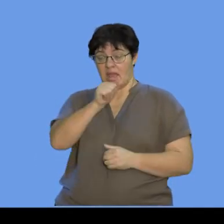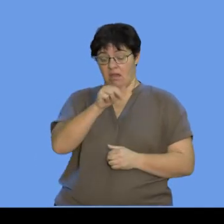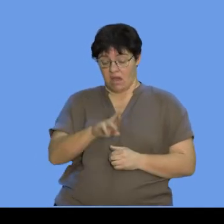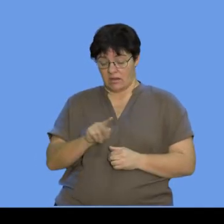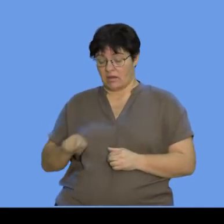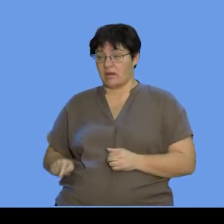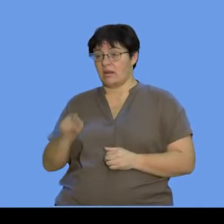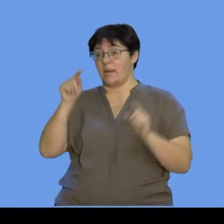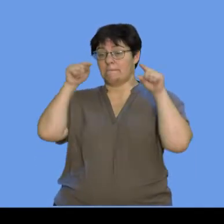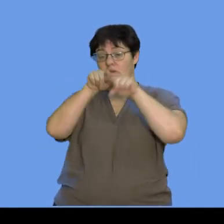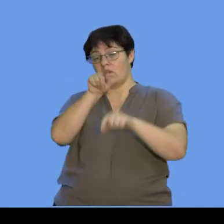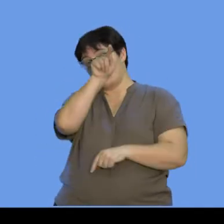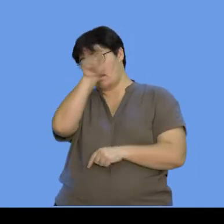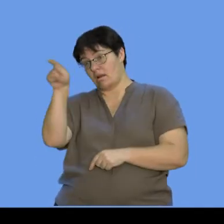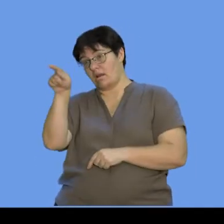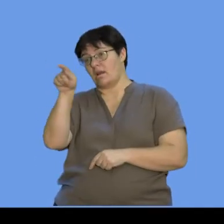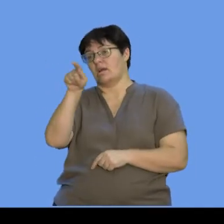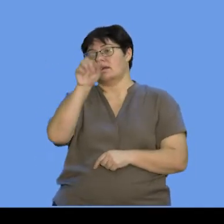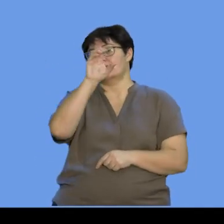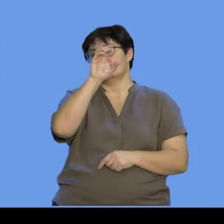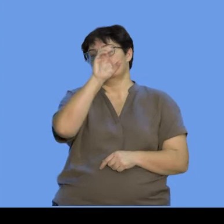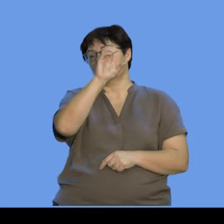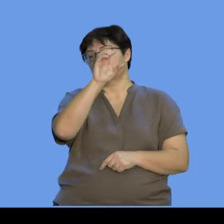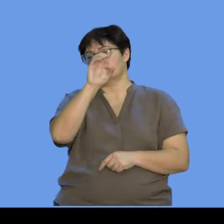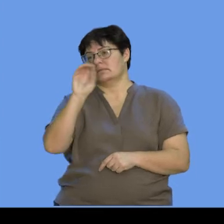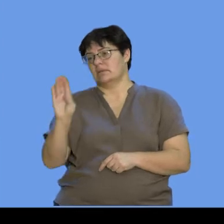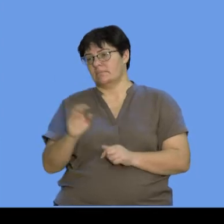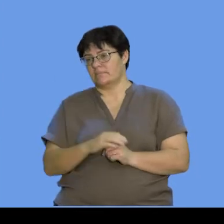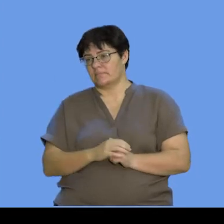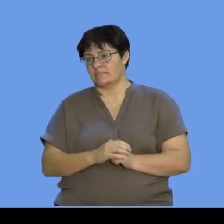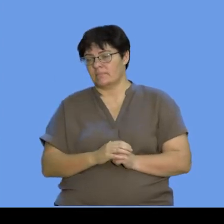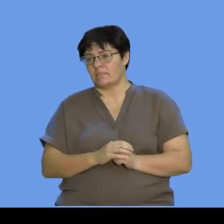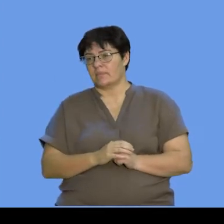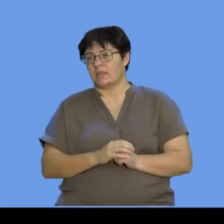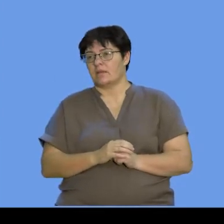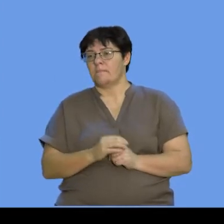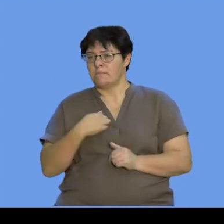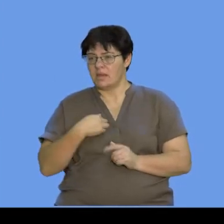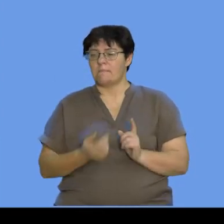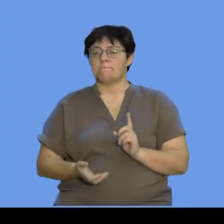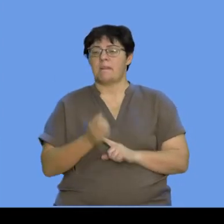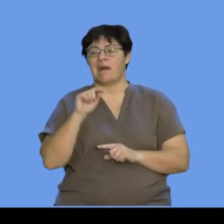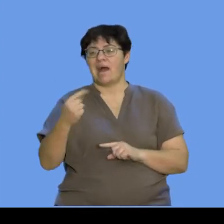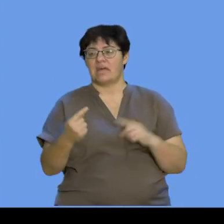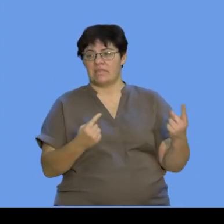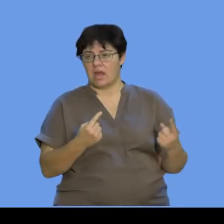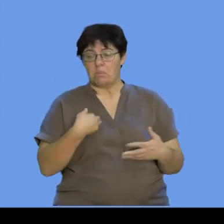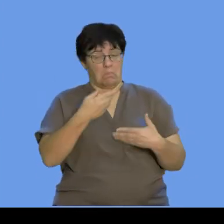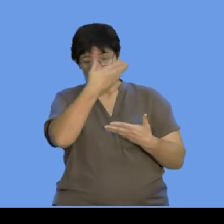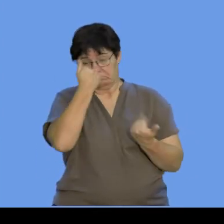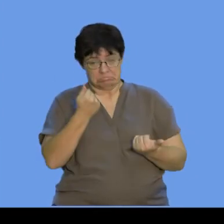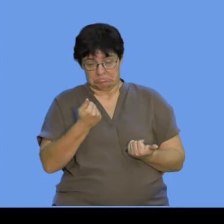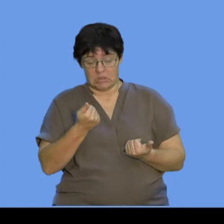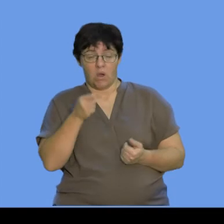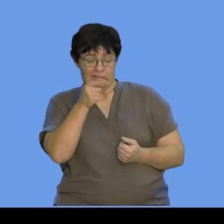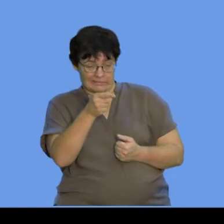was AR there, and there's a parallel line which was that there. So that can allow me to find the other lengths that I do